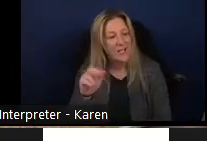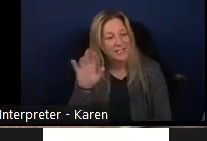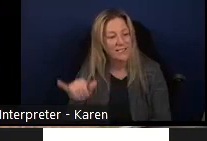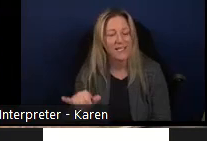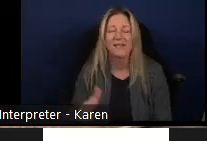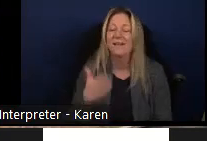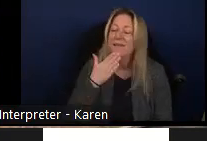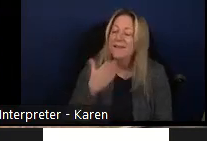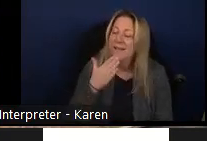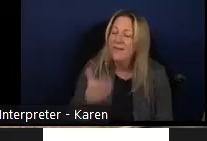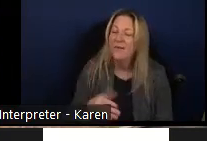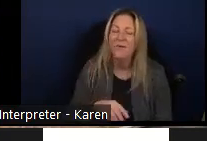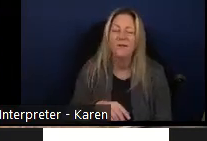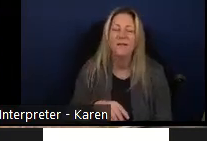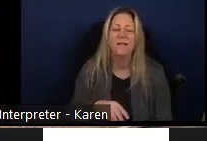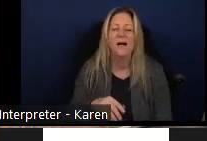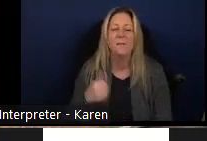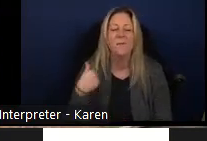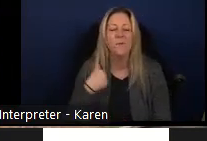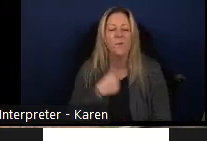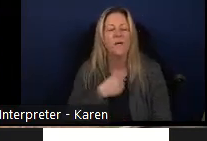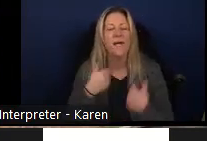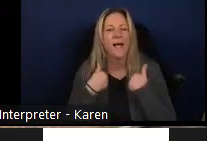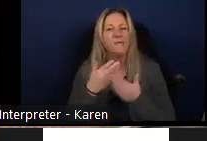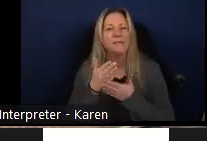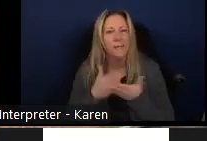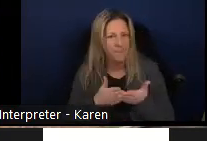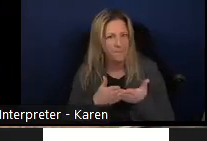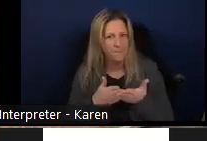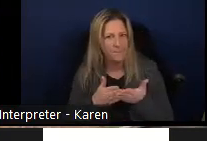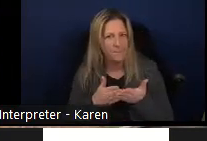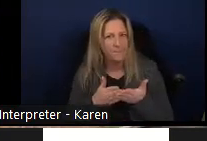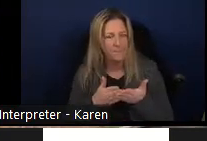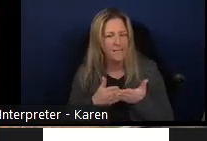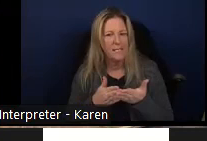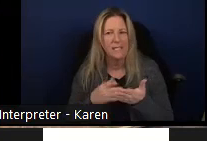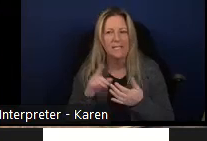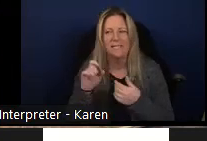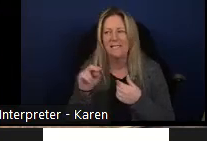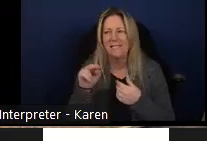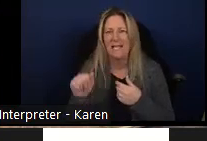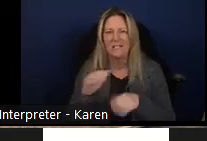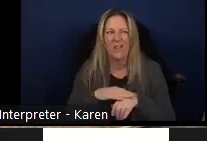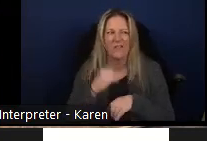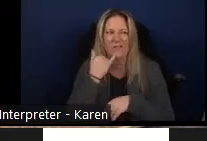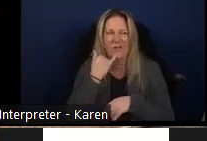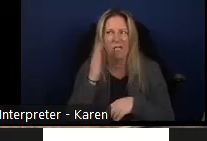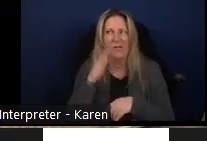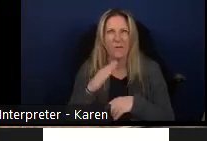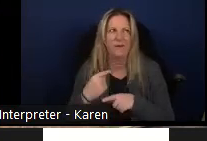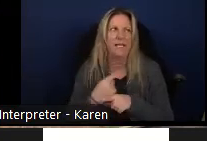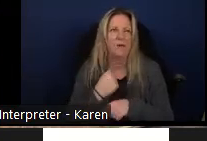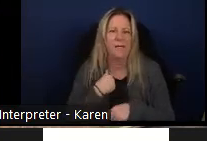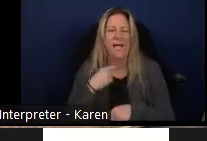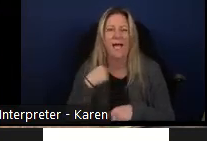you know, we have some, and Seneca, if he's on the phone, he'll kill me because I can never remember this this acronym for ARPA.